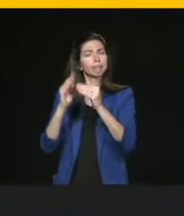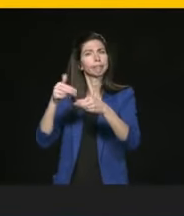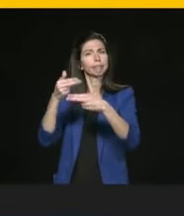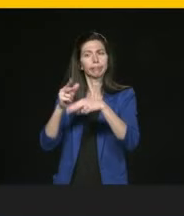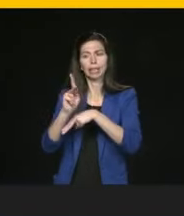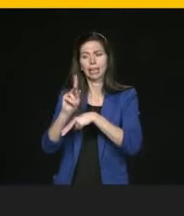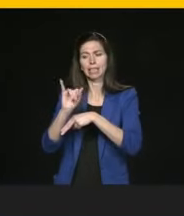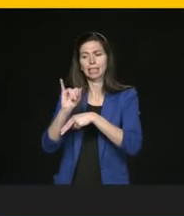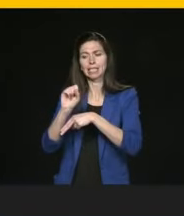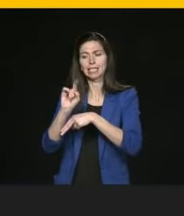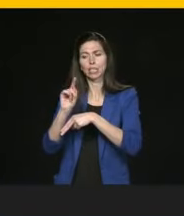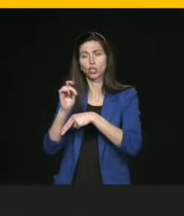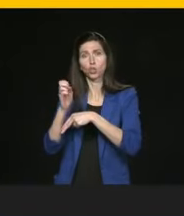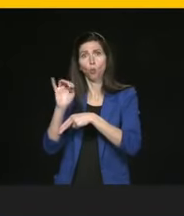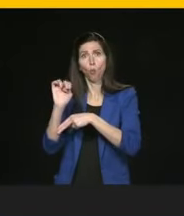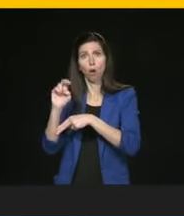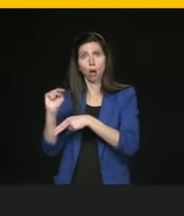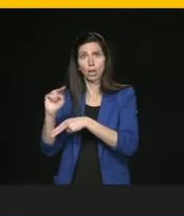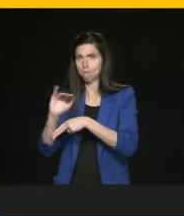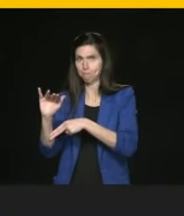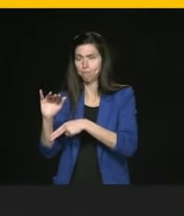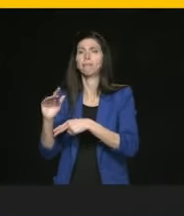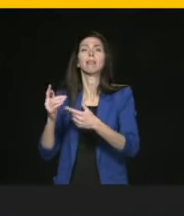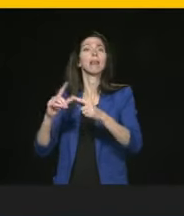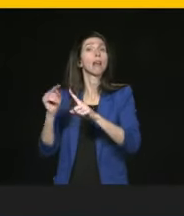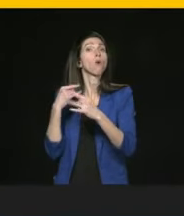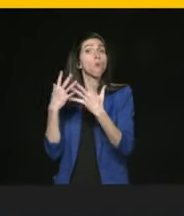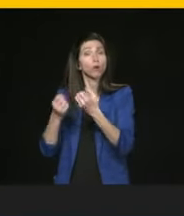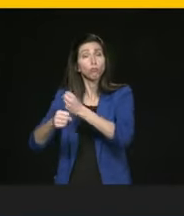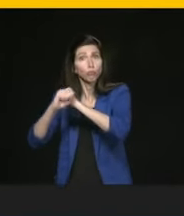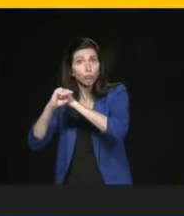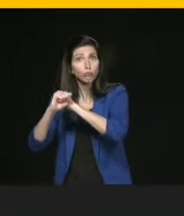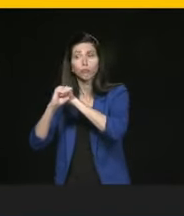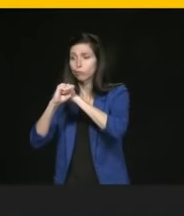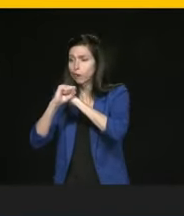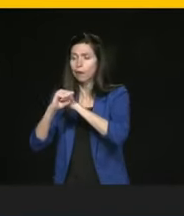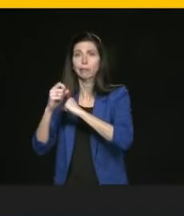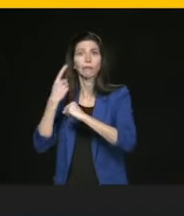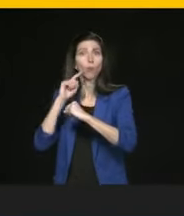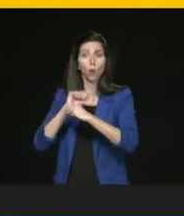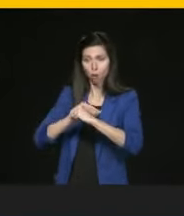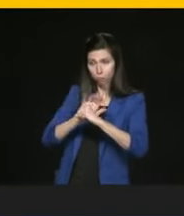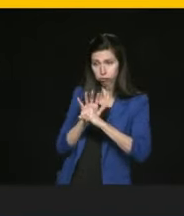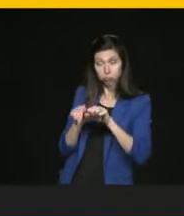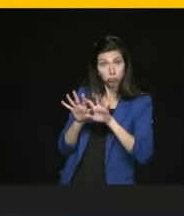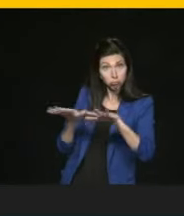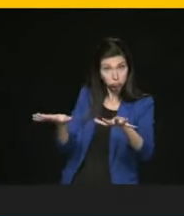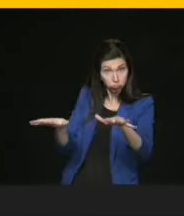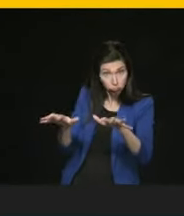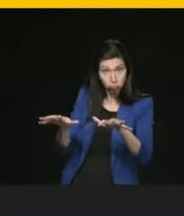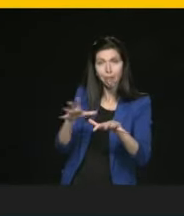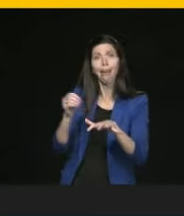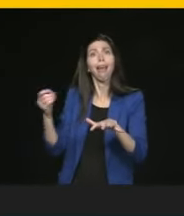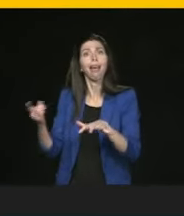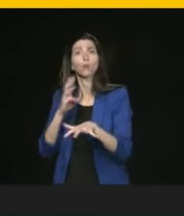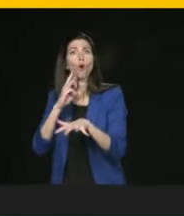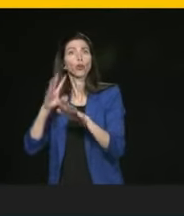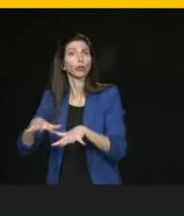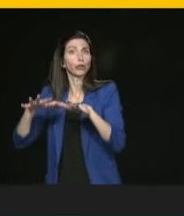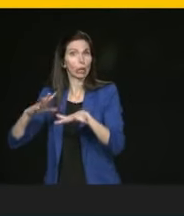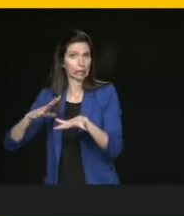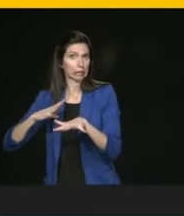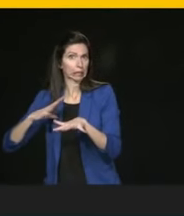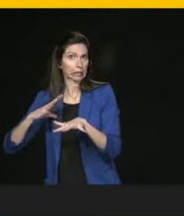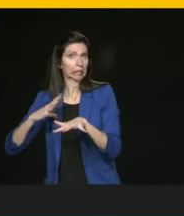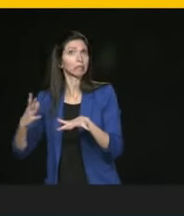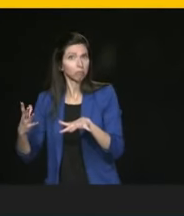COVID-19 and the risks of possible flooding in that community. This funding is based on the decision that they